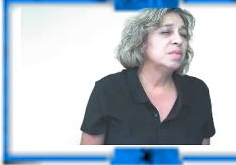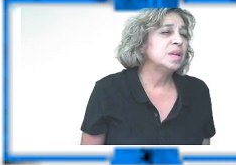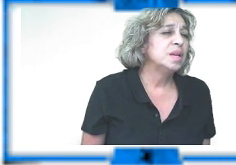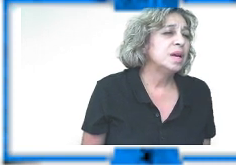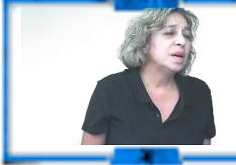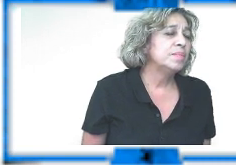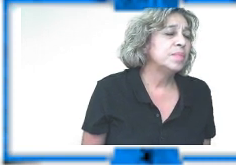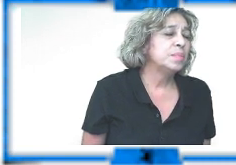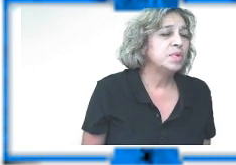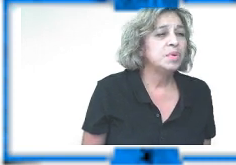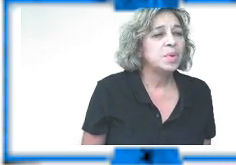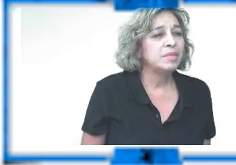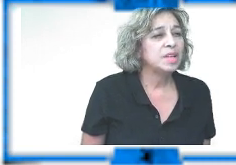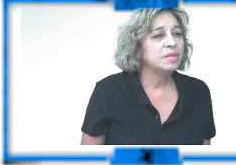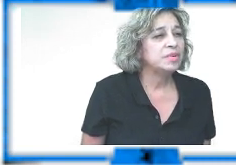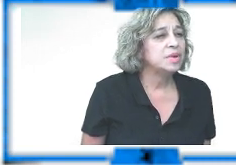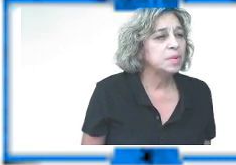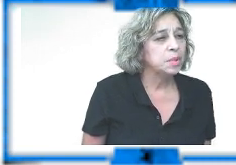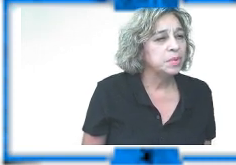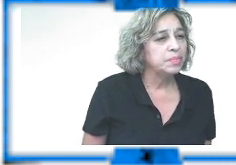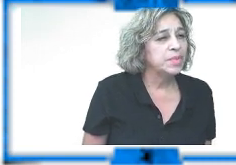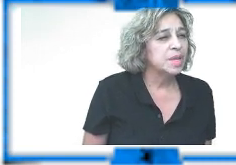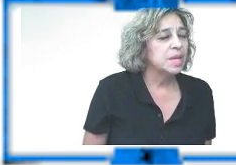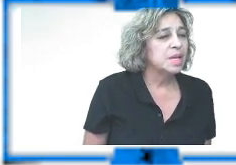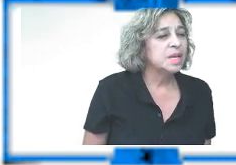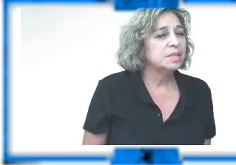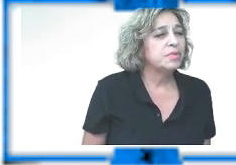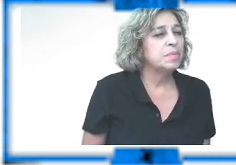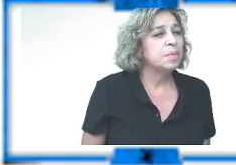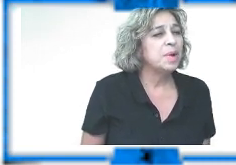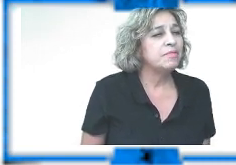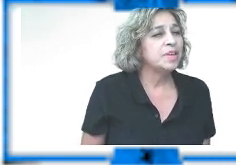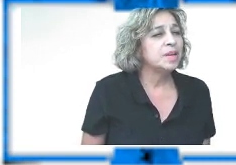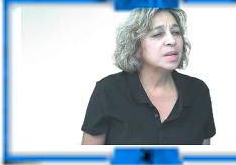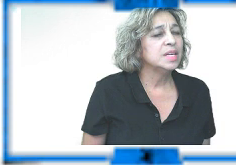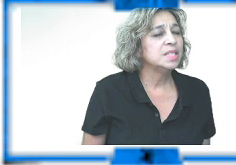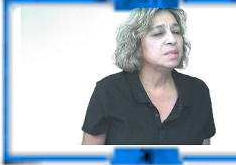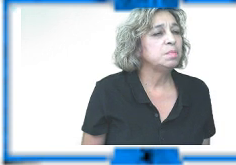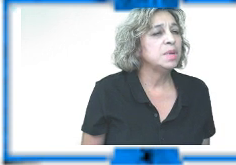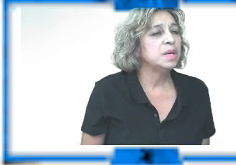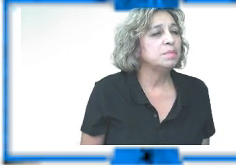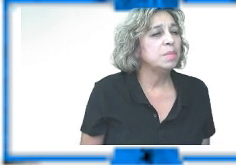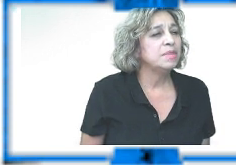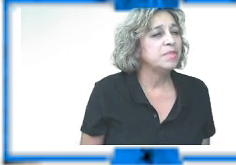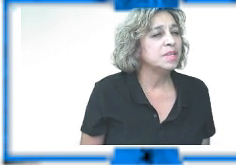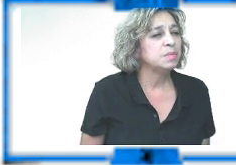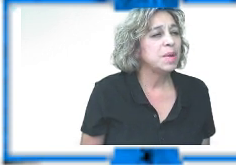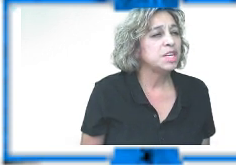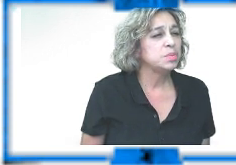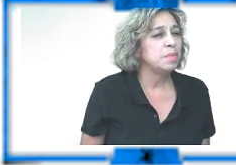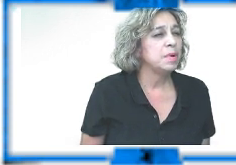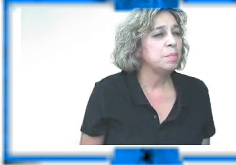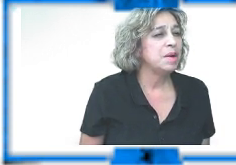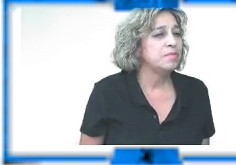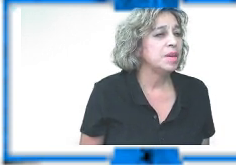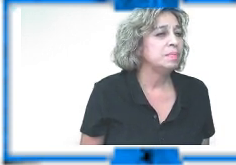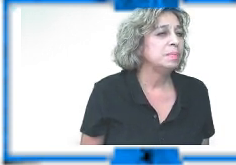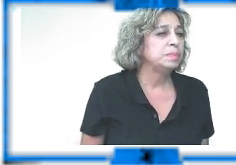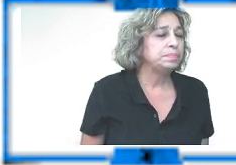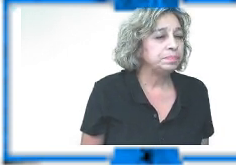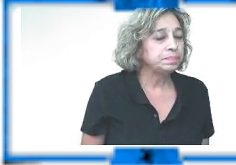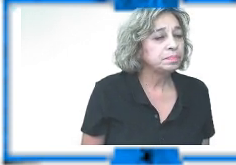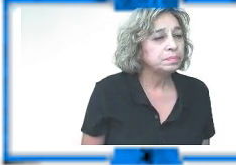So in Peru we have telefonica. It's from the mafia. It's mafia, Spanish